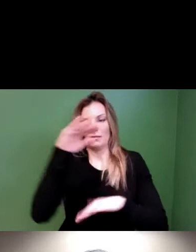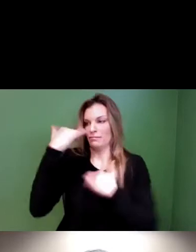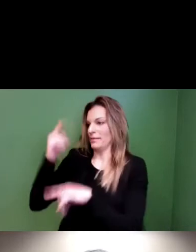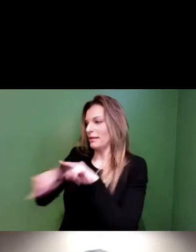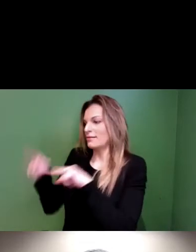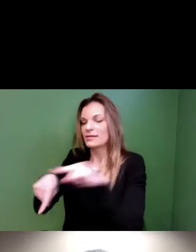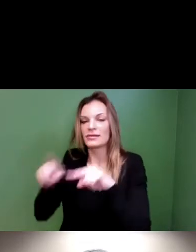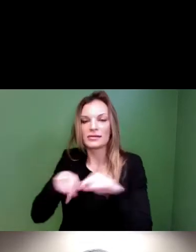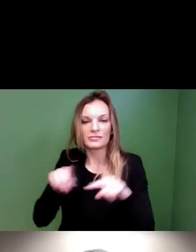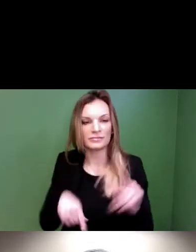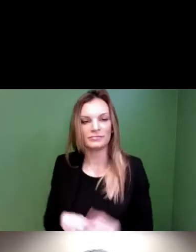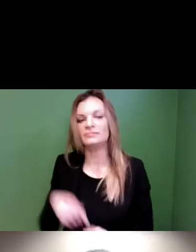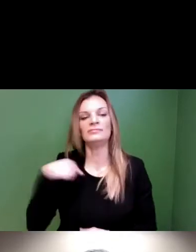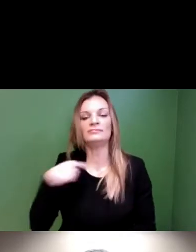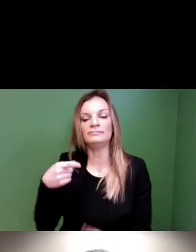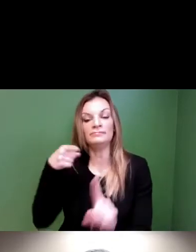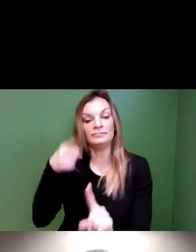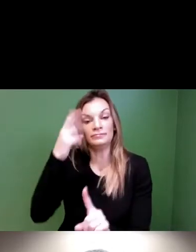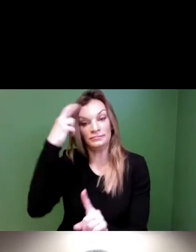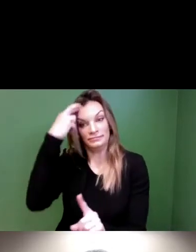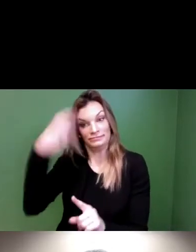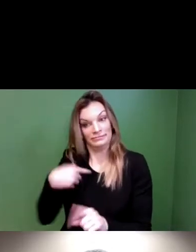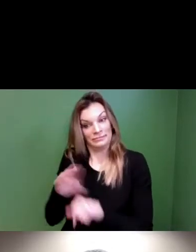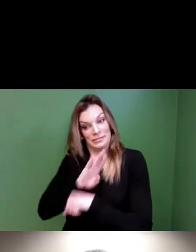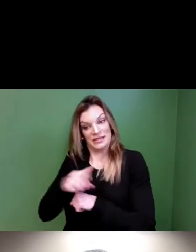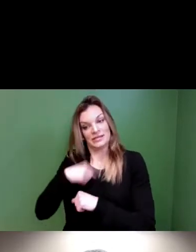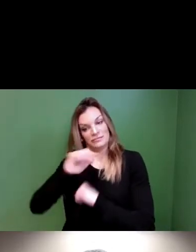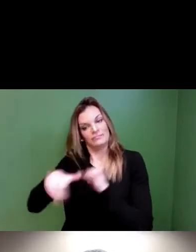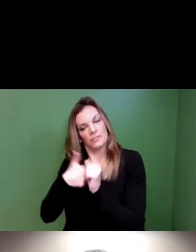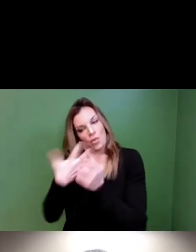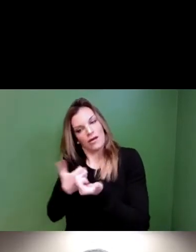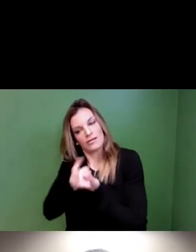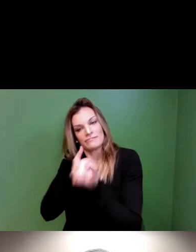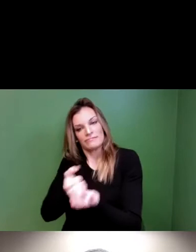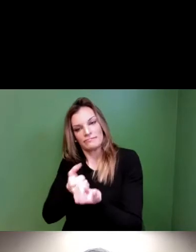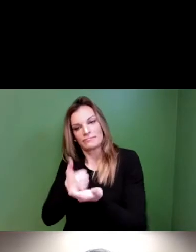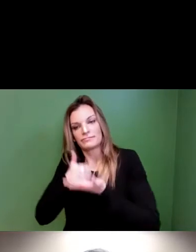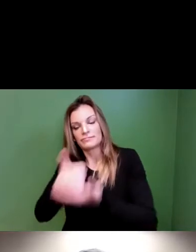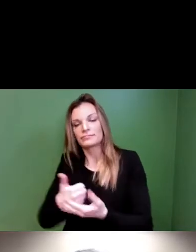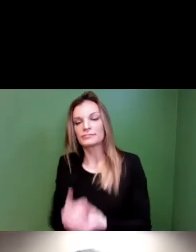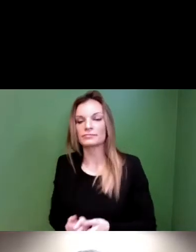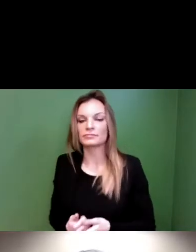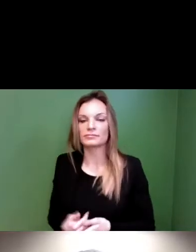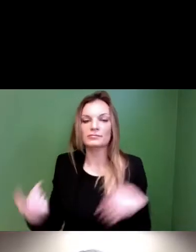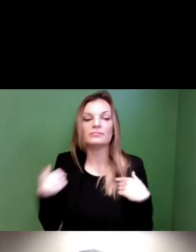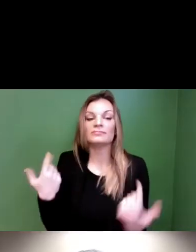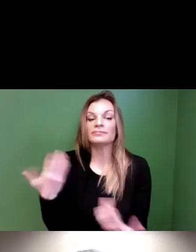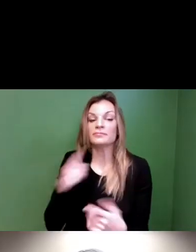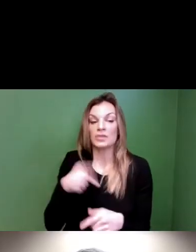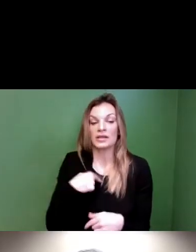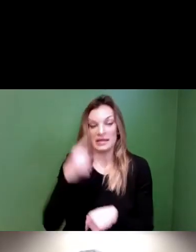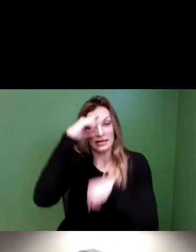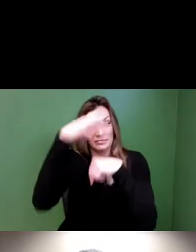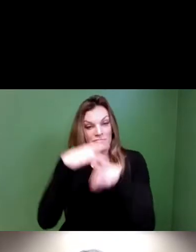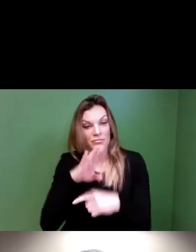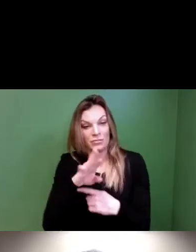see what we can do to help them. We don't focus so much on bracing, although we can do bracing. Bracing is not